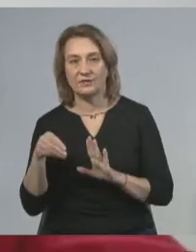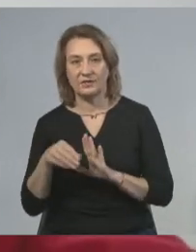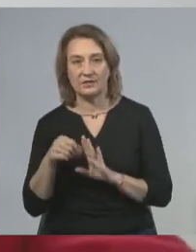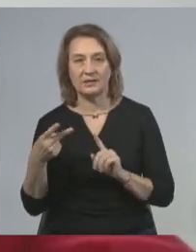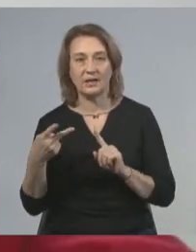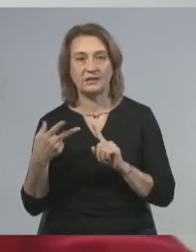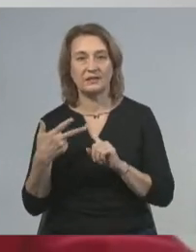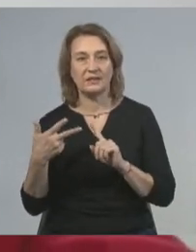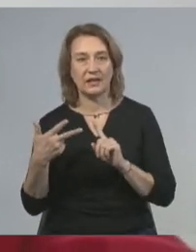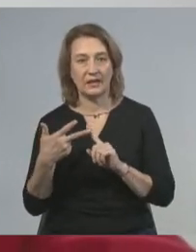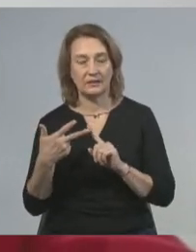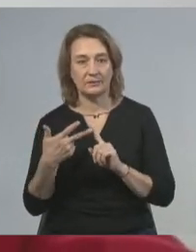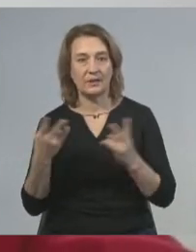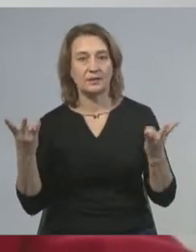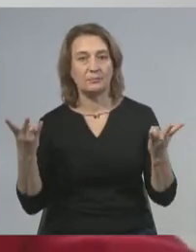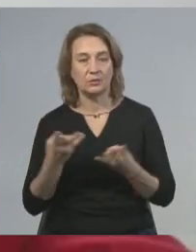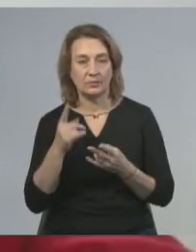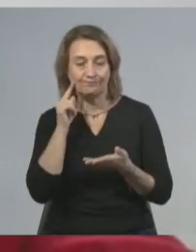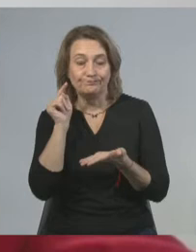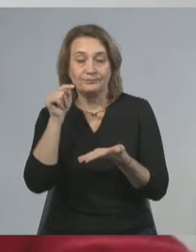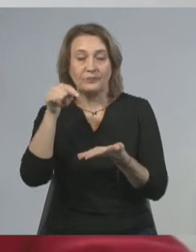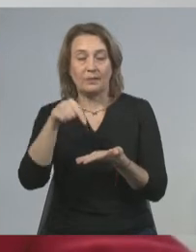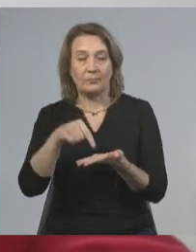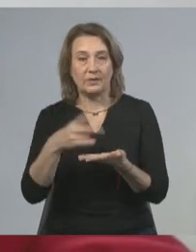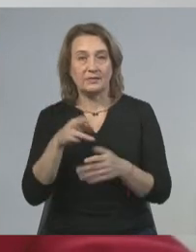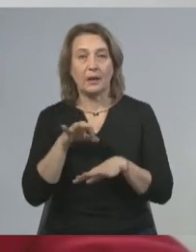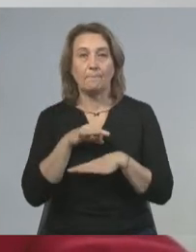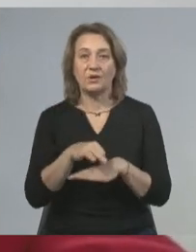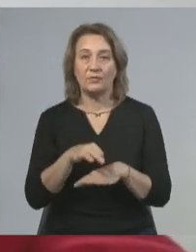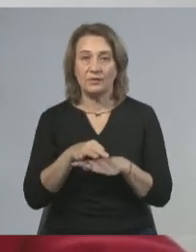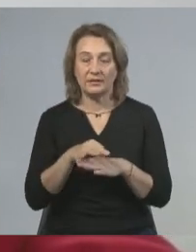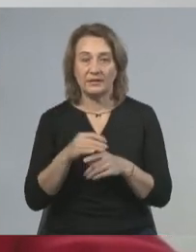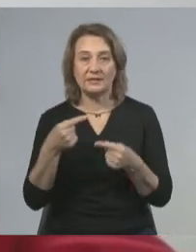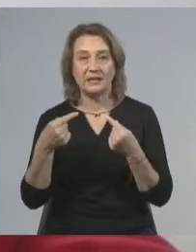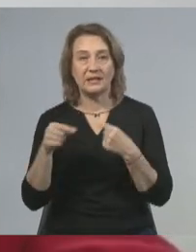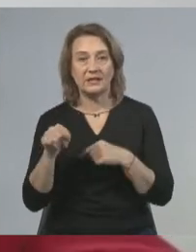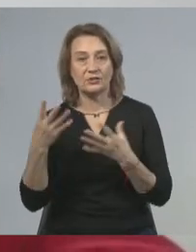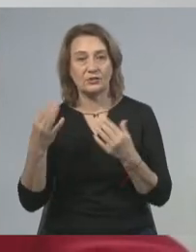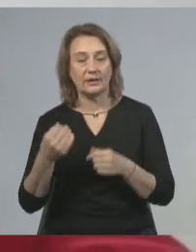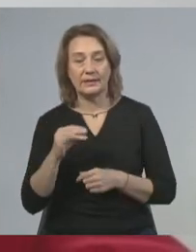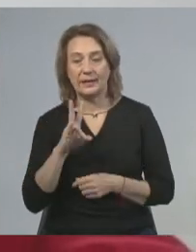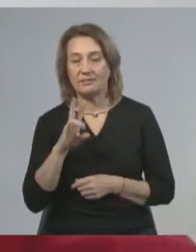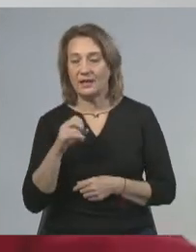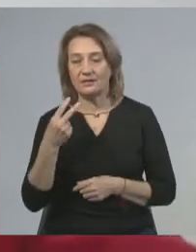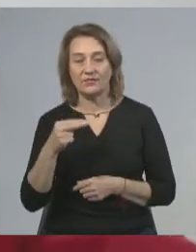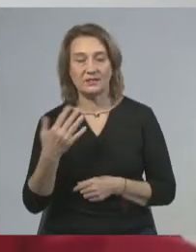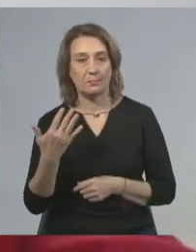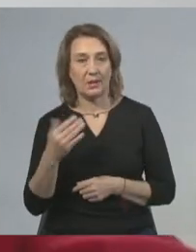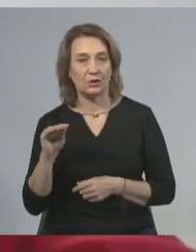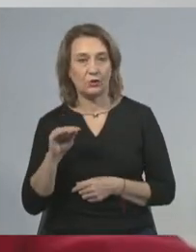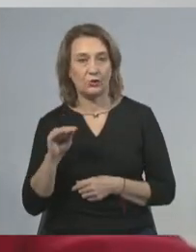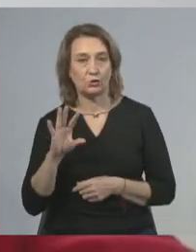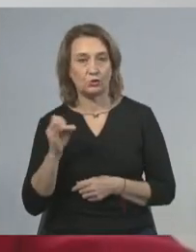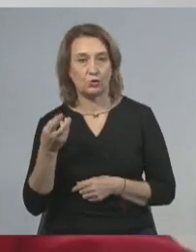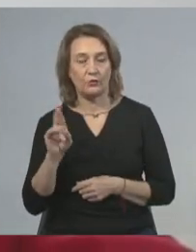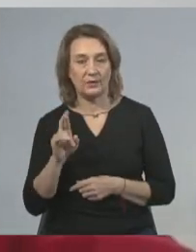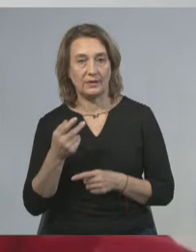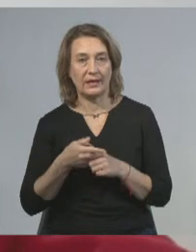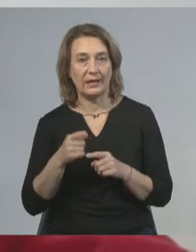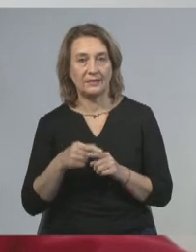and the third we are to focus now on the question of holding it not on the 25th of